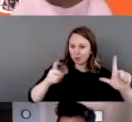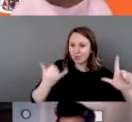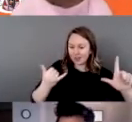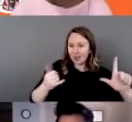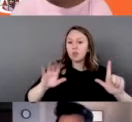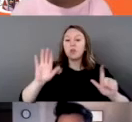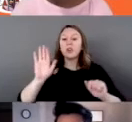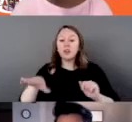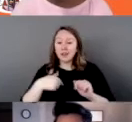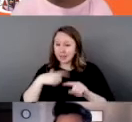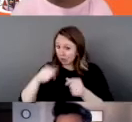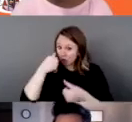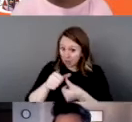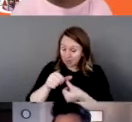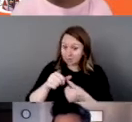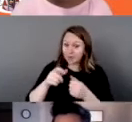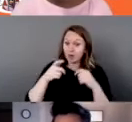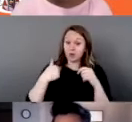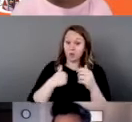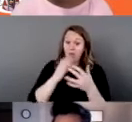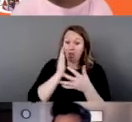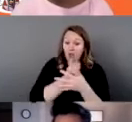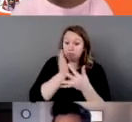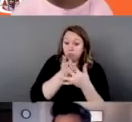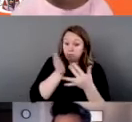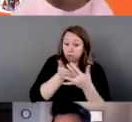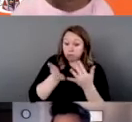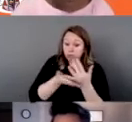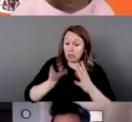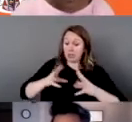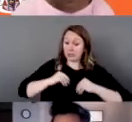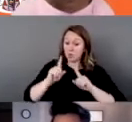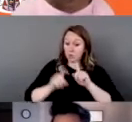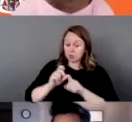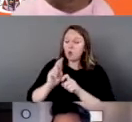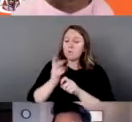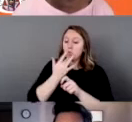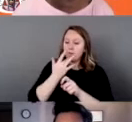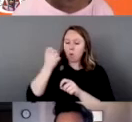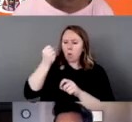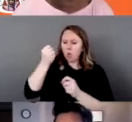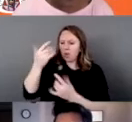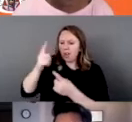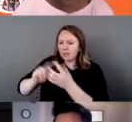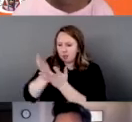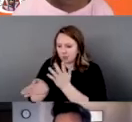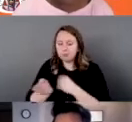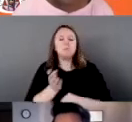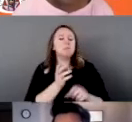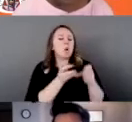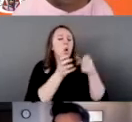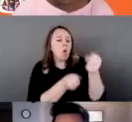remember, were we taking your questions as we go, or would you like us to hold those for the end? You can hold those for the